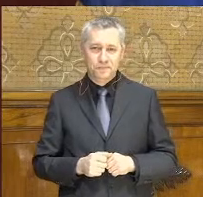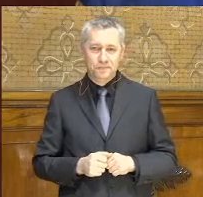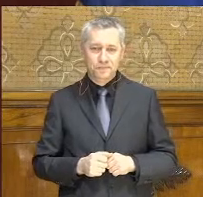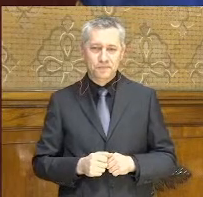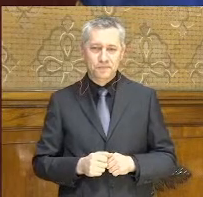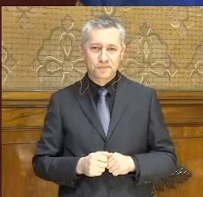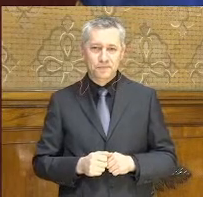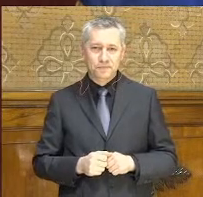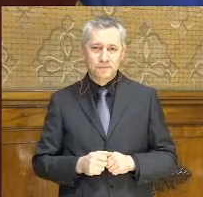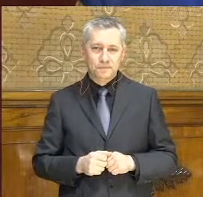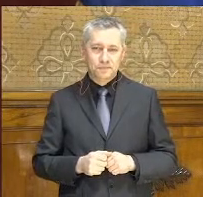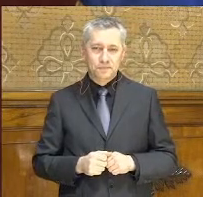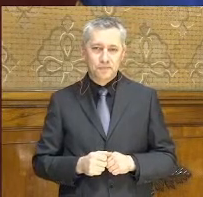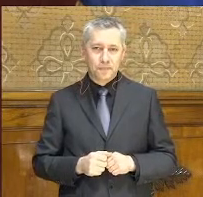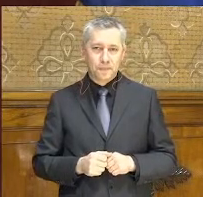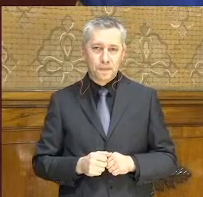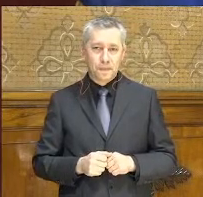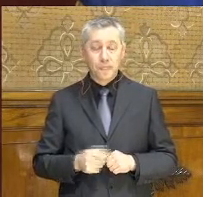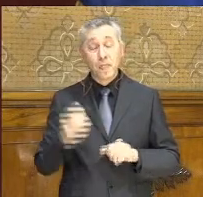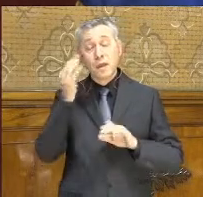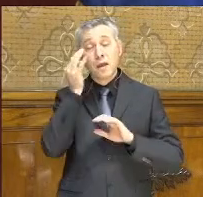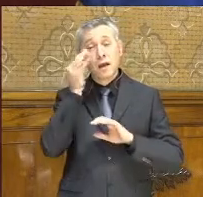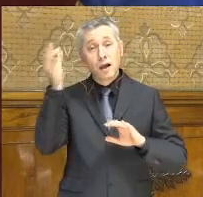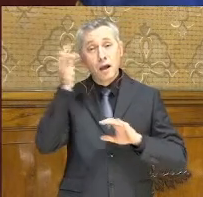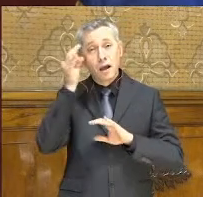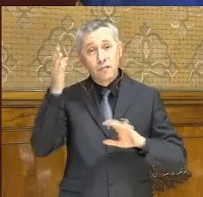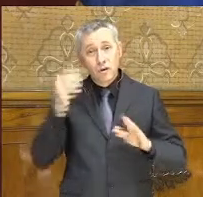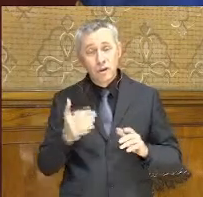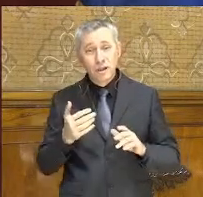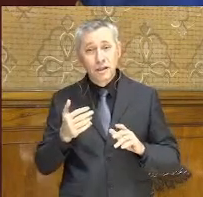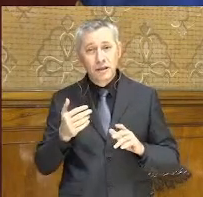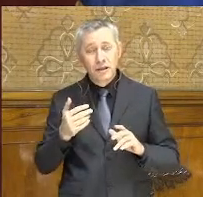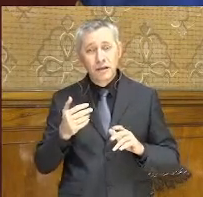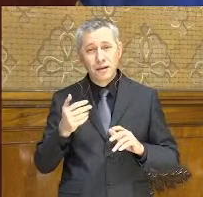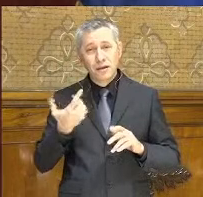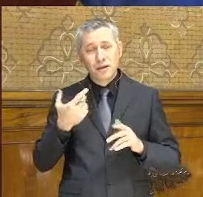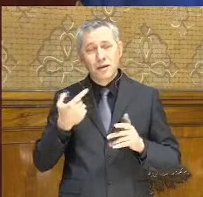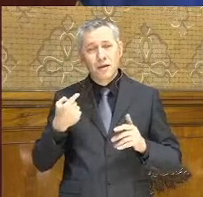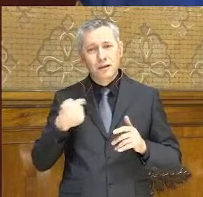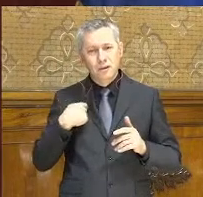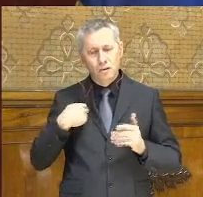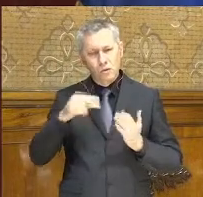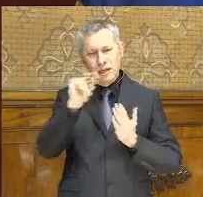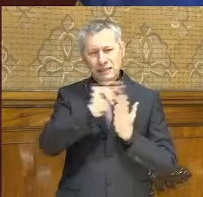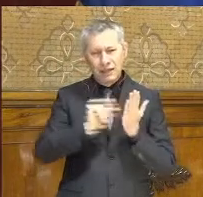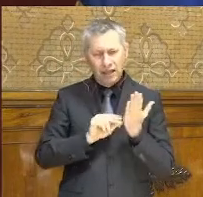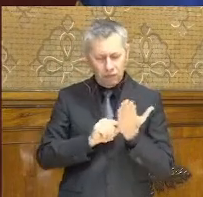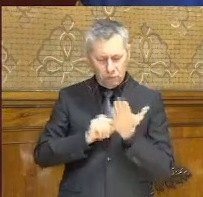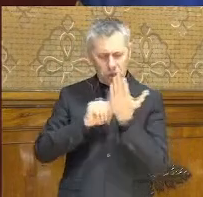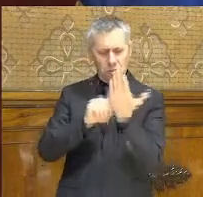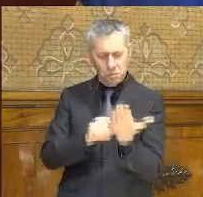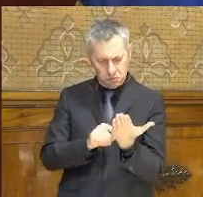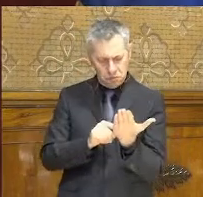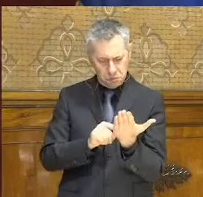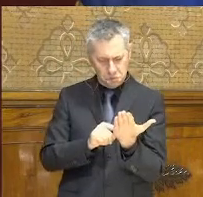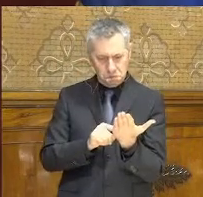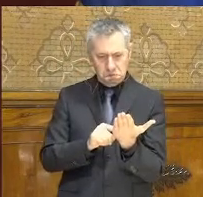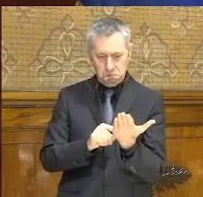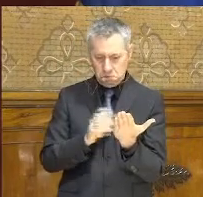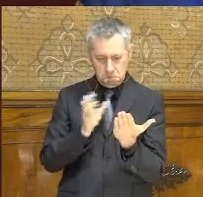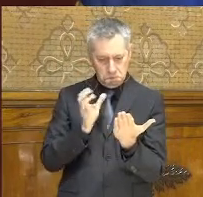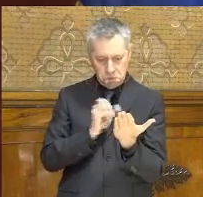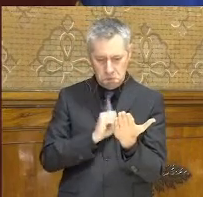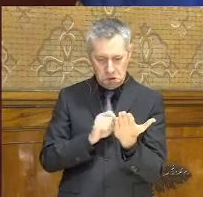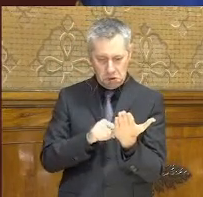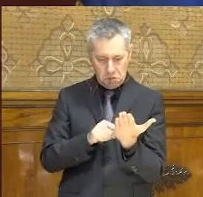Sometimes I can barely understand what I write myself. So to think that these translators have to work